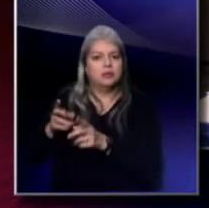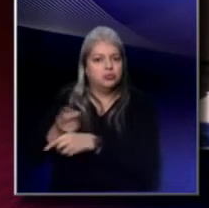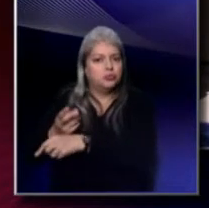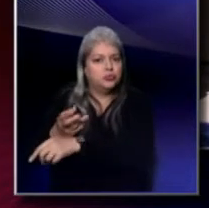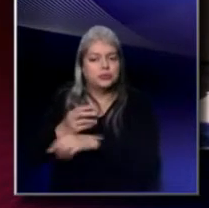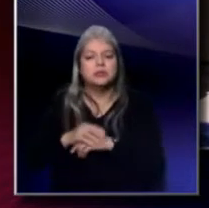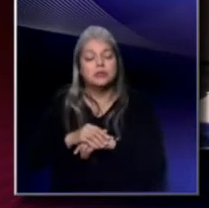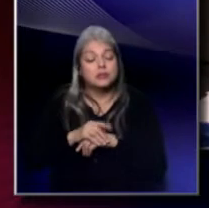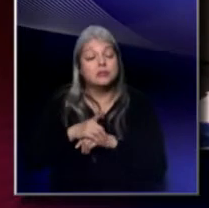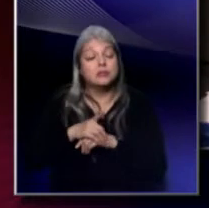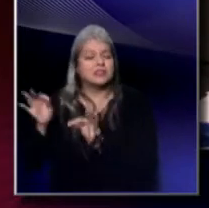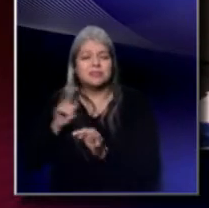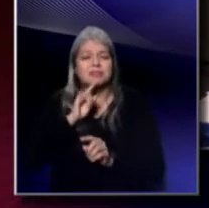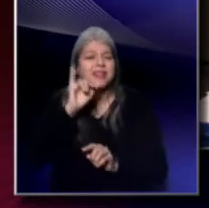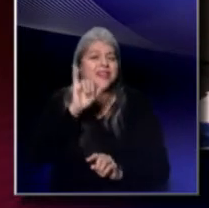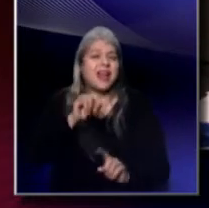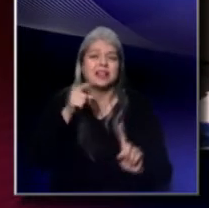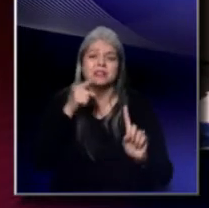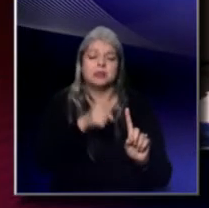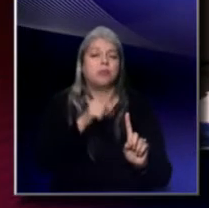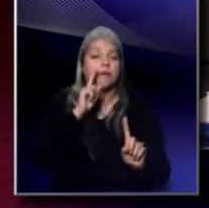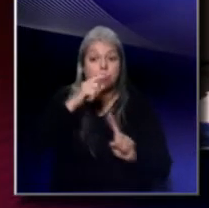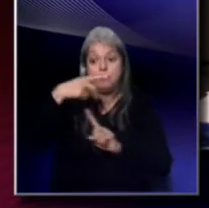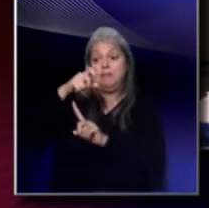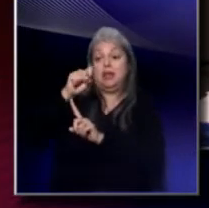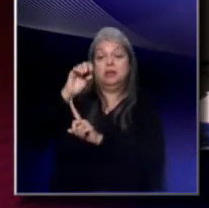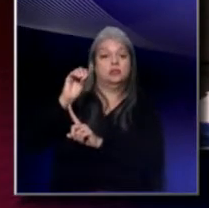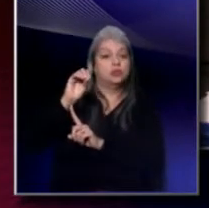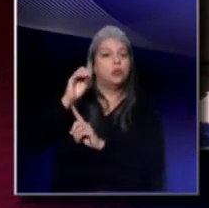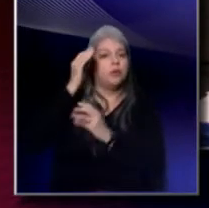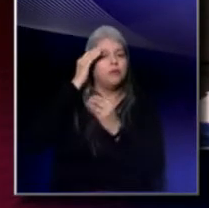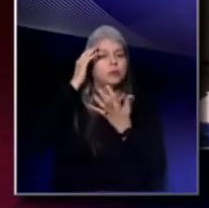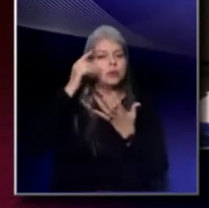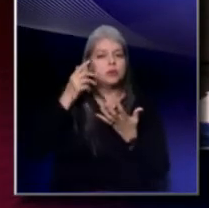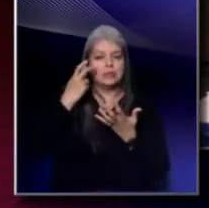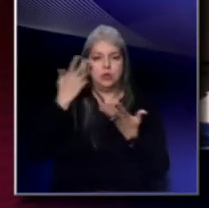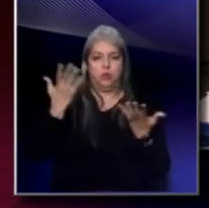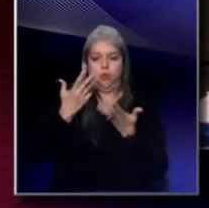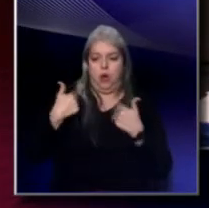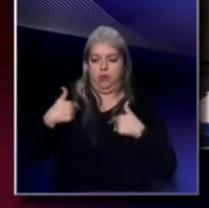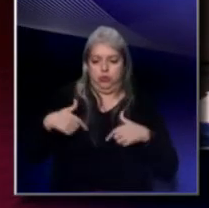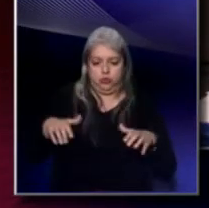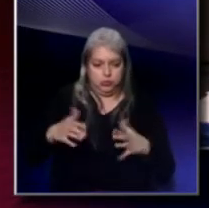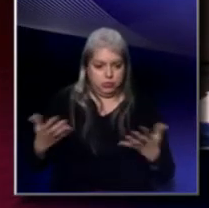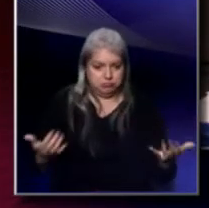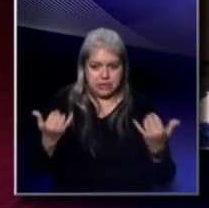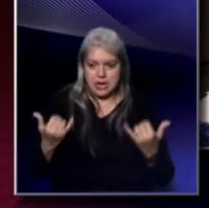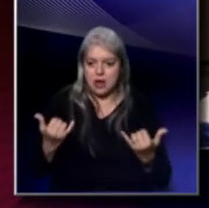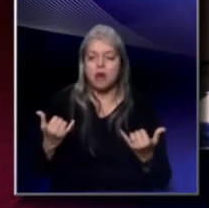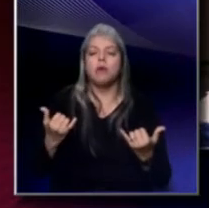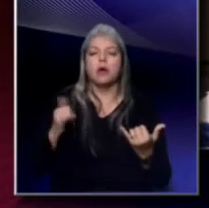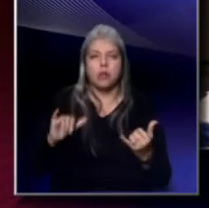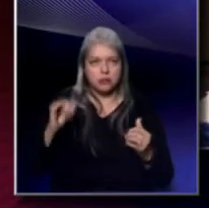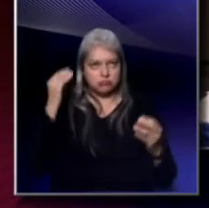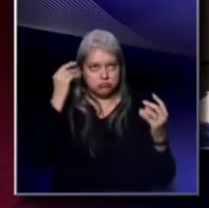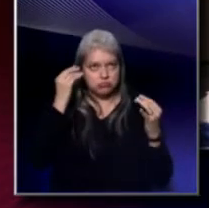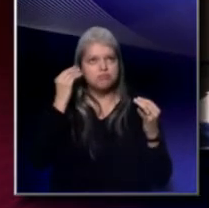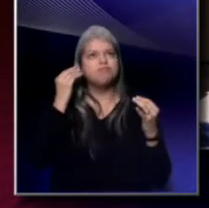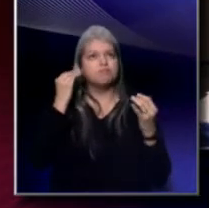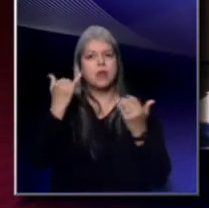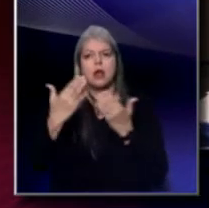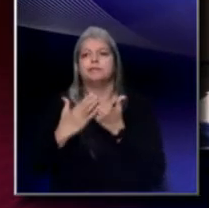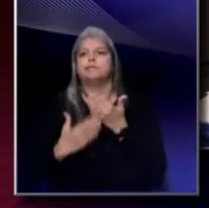you know, congratulations for the PSO data, is to see where we're at and then digest that and figure out